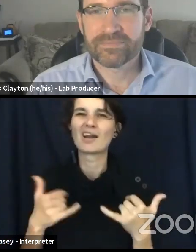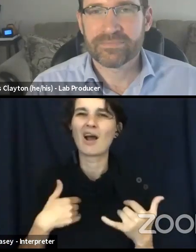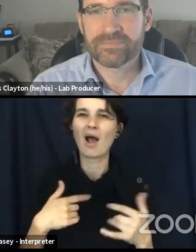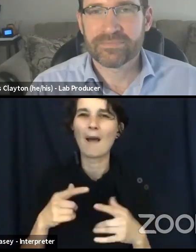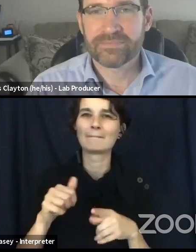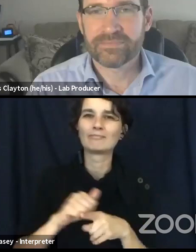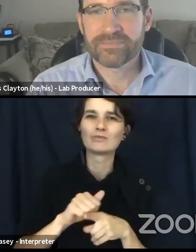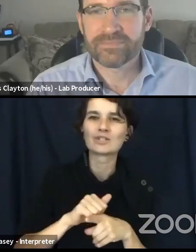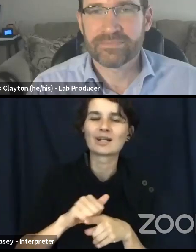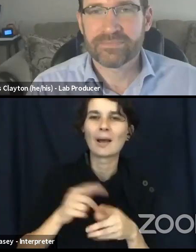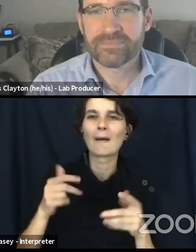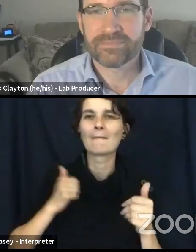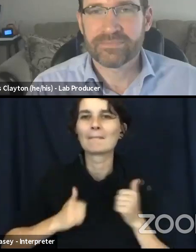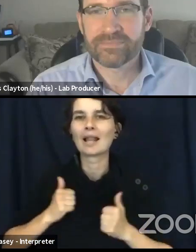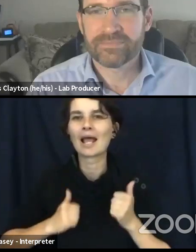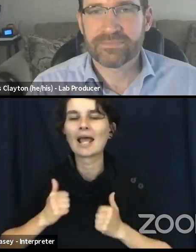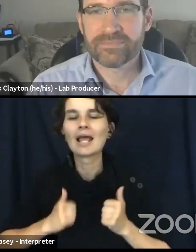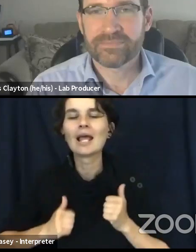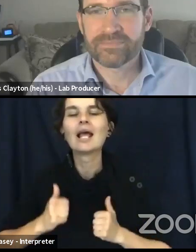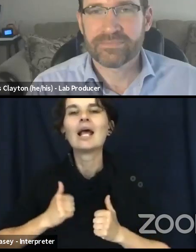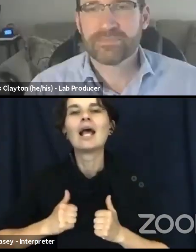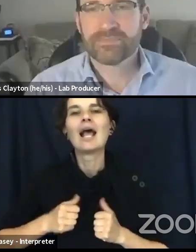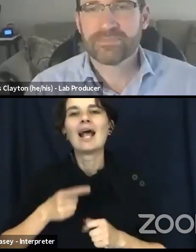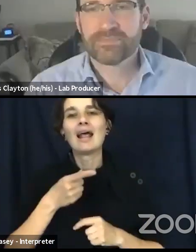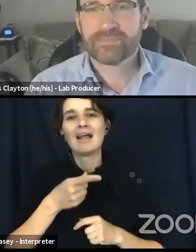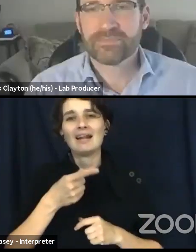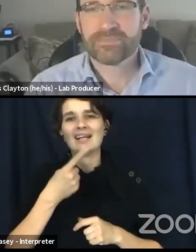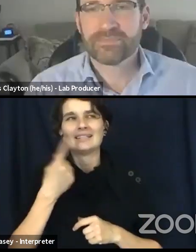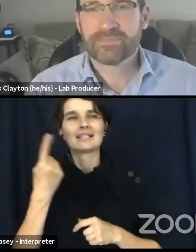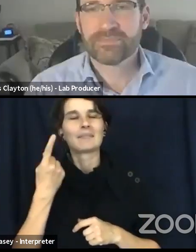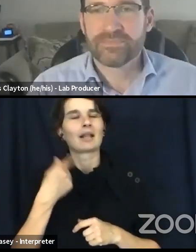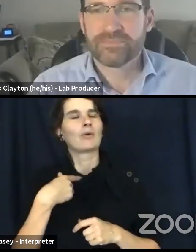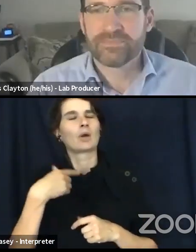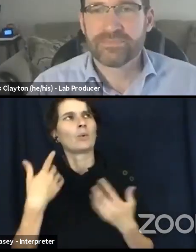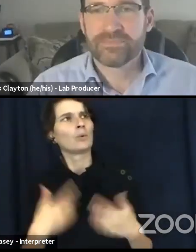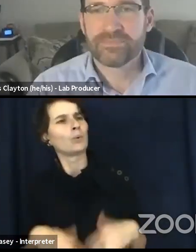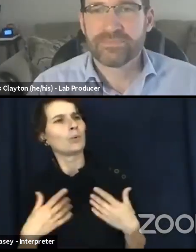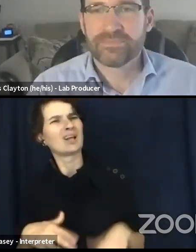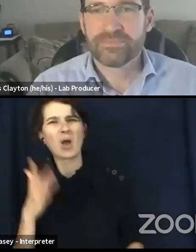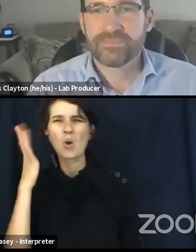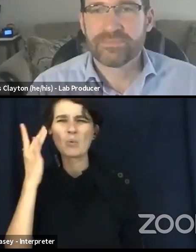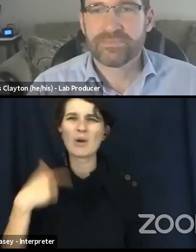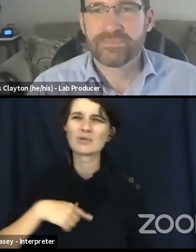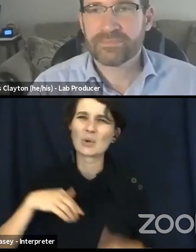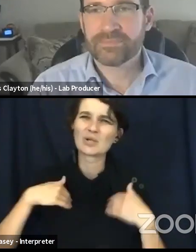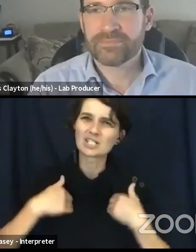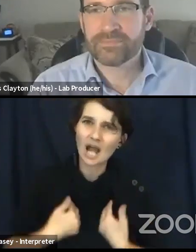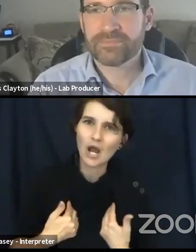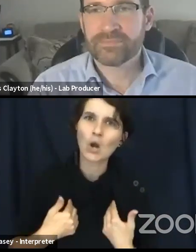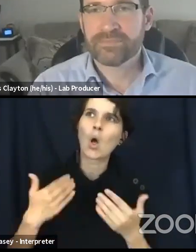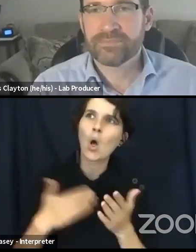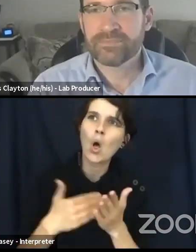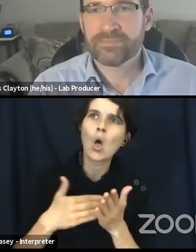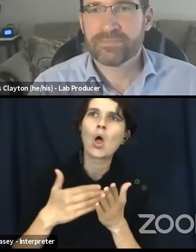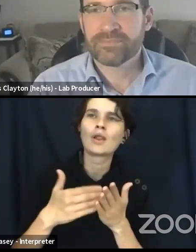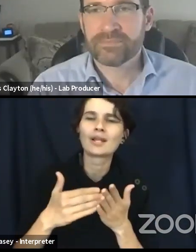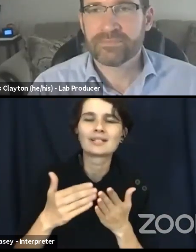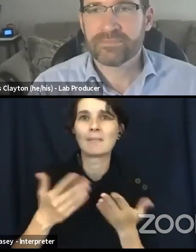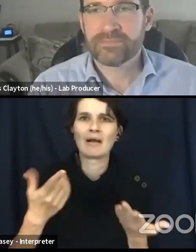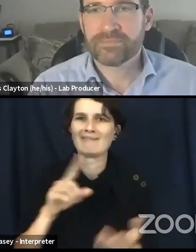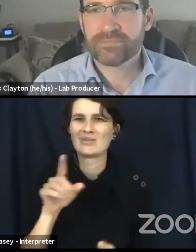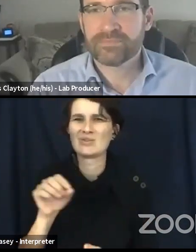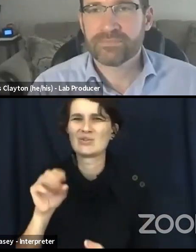And the playwright said something to me that blew my mind of like, why are we so tired all the time when we're doing Zoom rehearsals? And it's like, oh, maybe